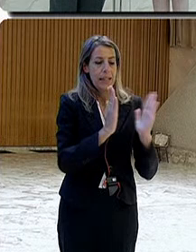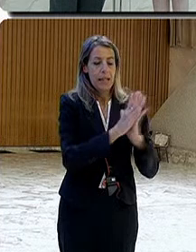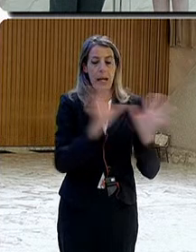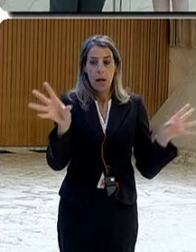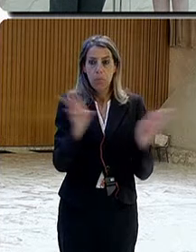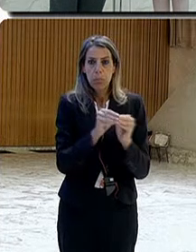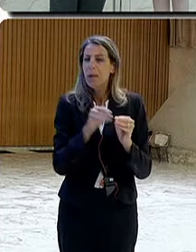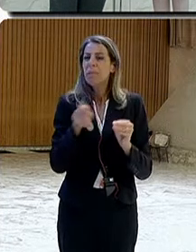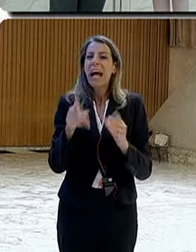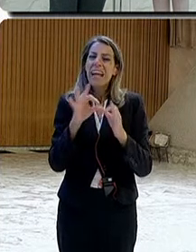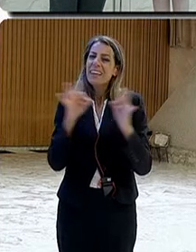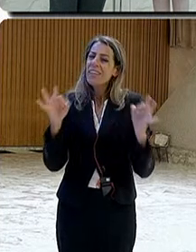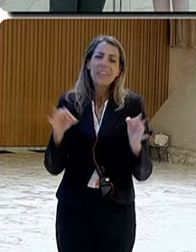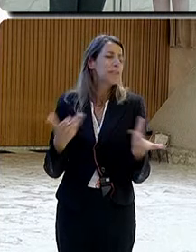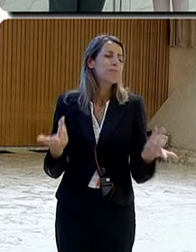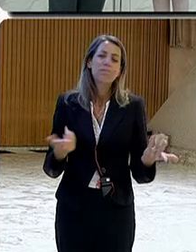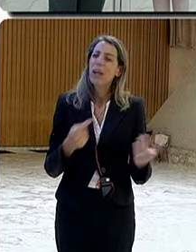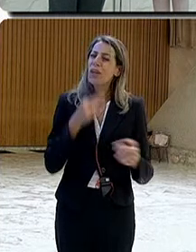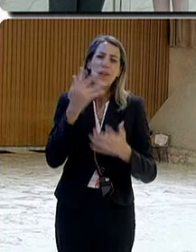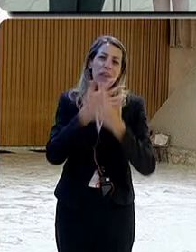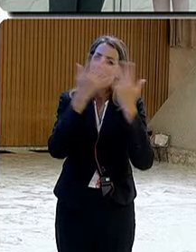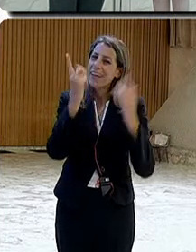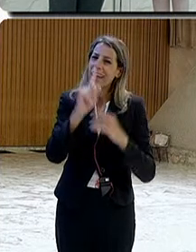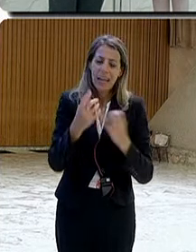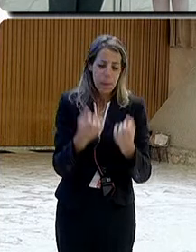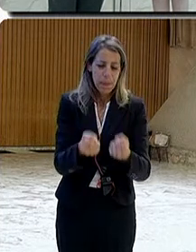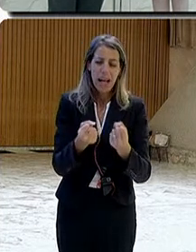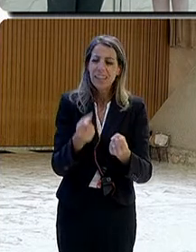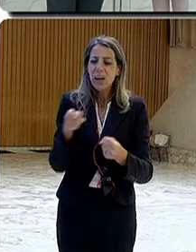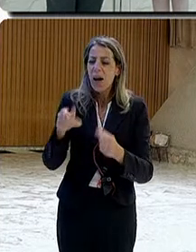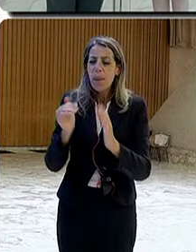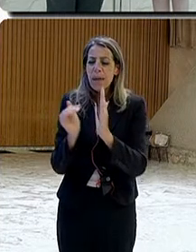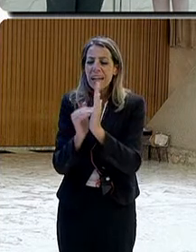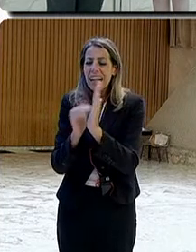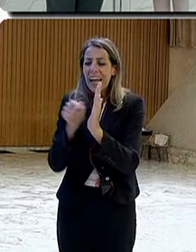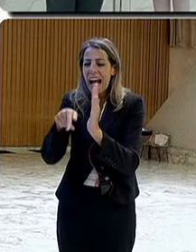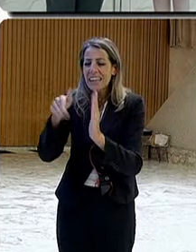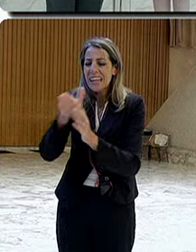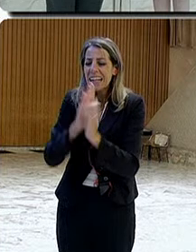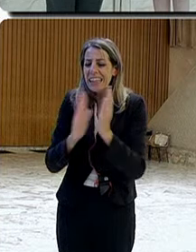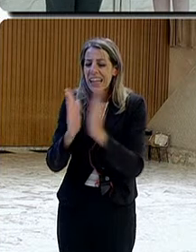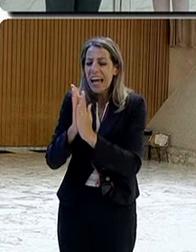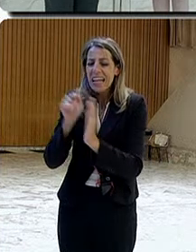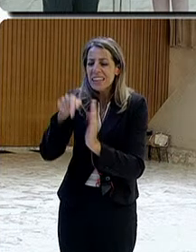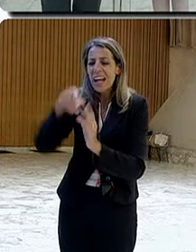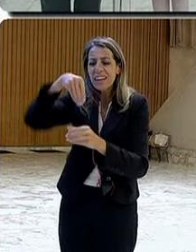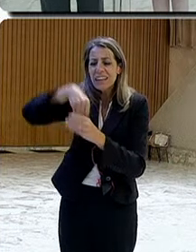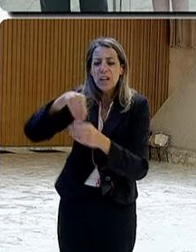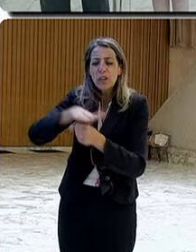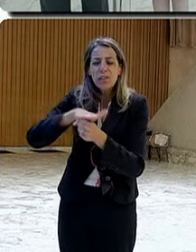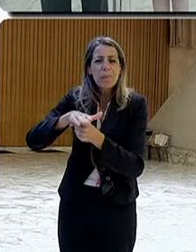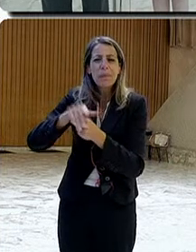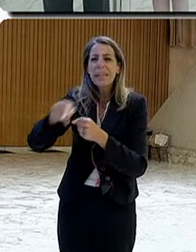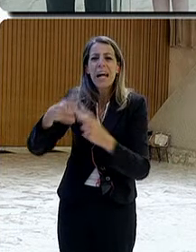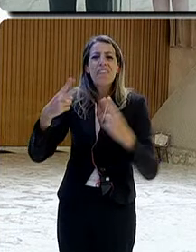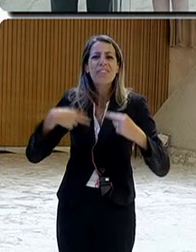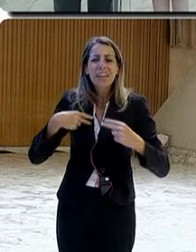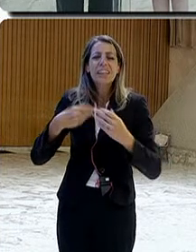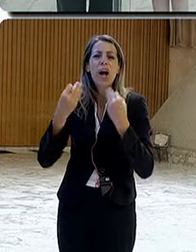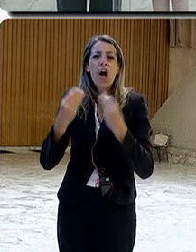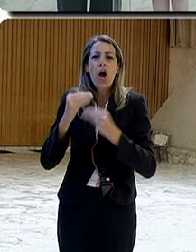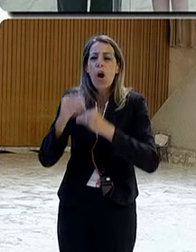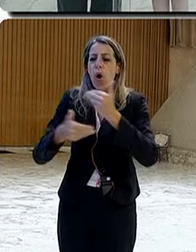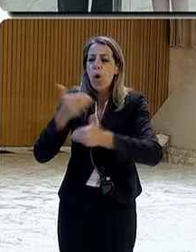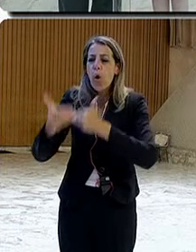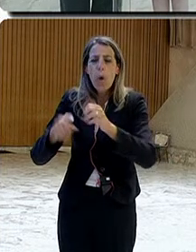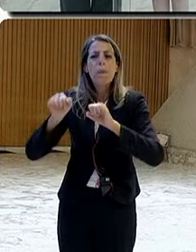definition offers little practical insight into what it requires to establish or maintain a healthy, dynamic